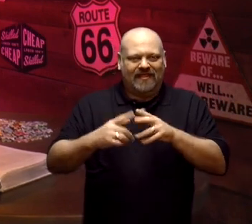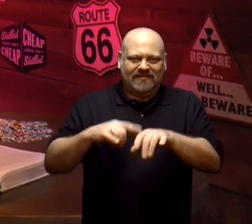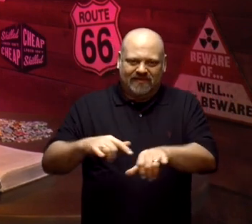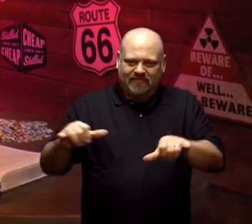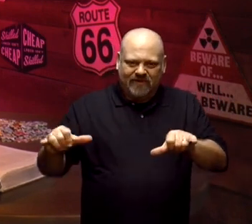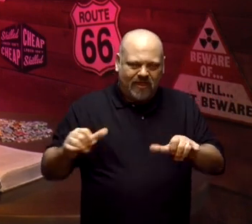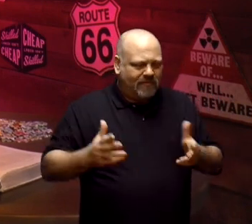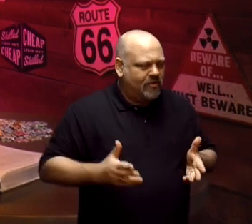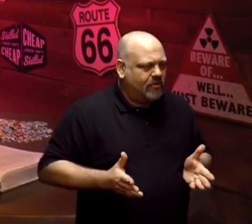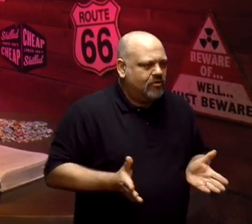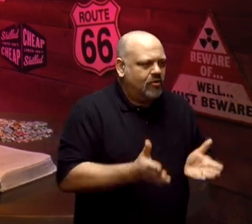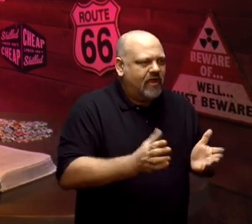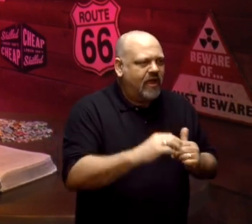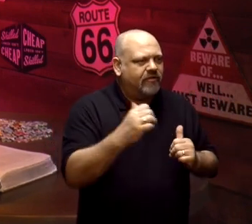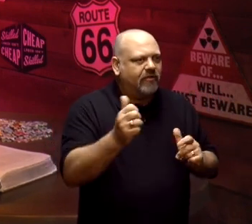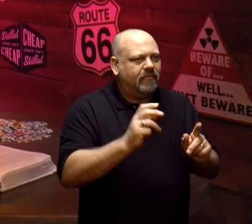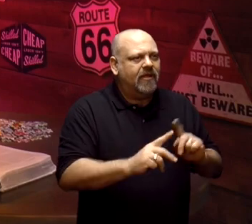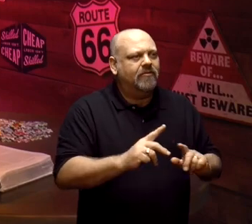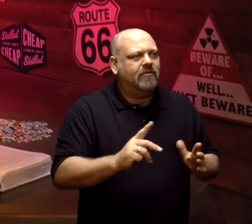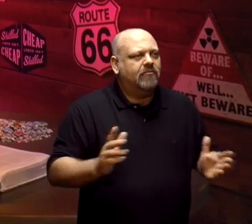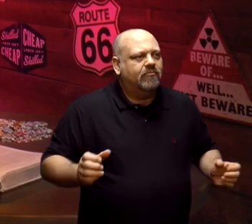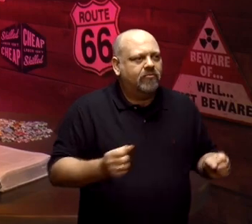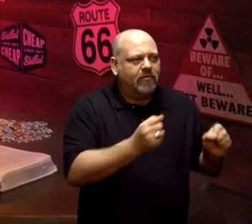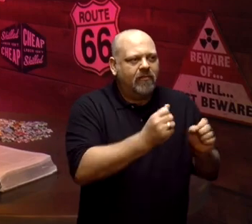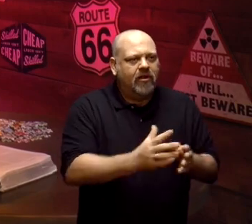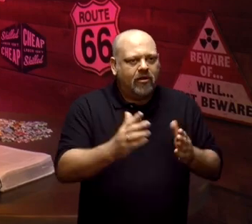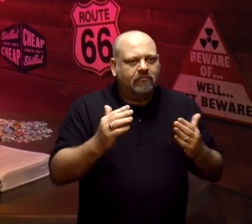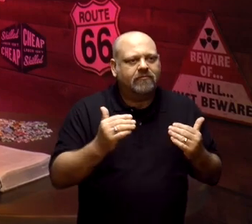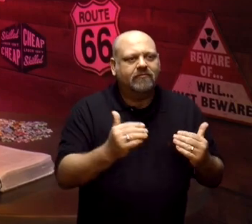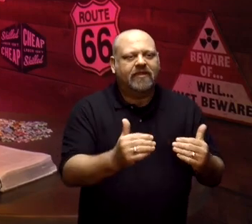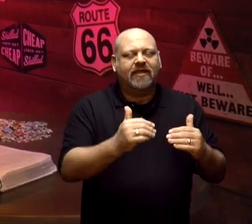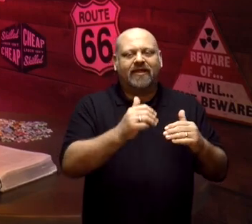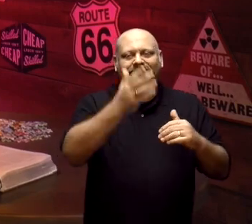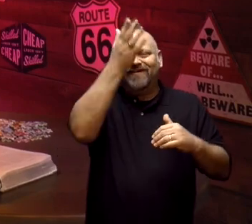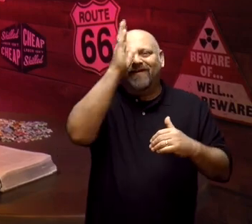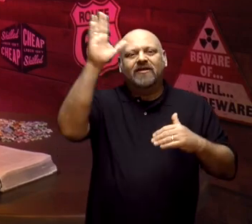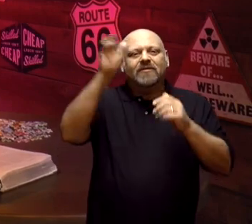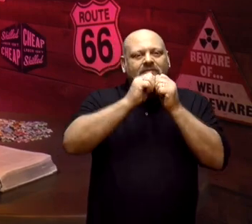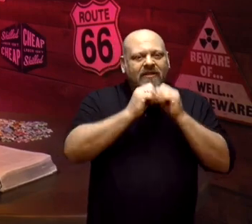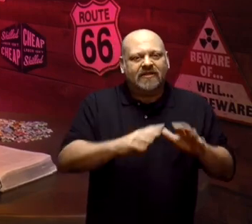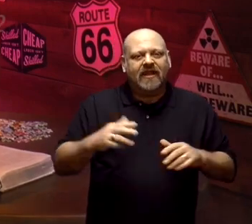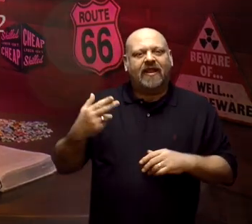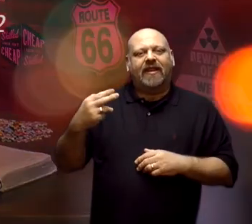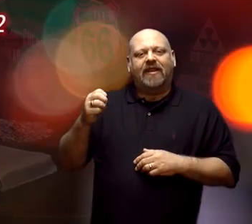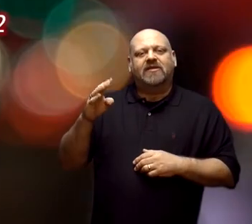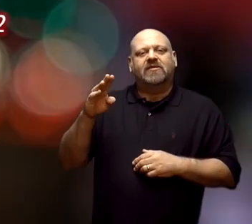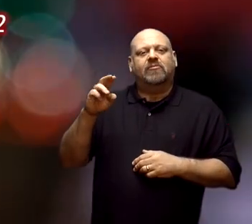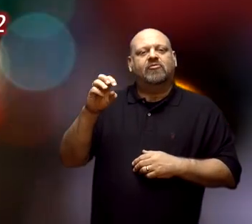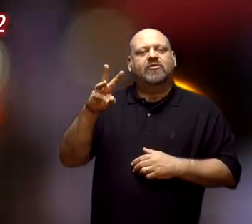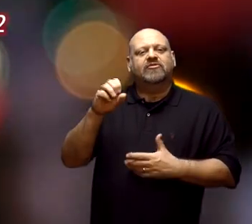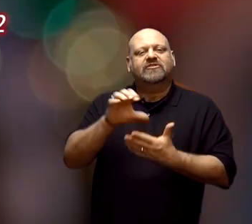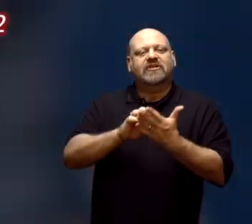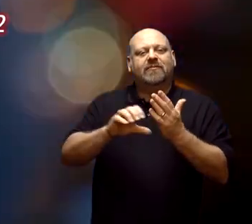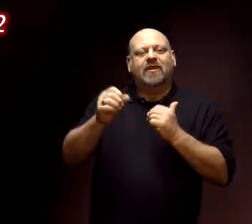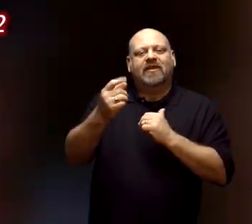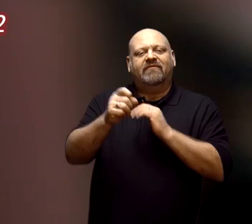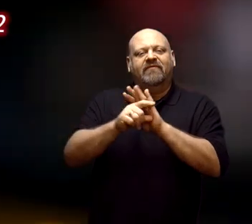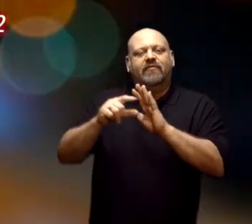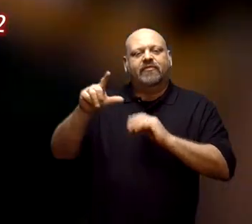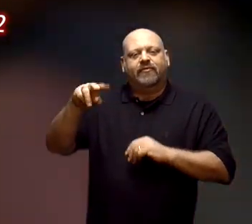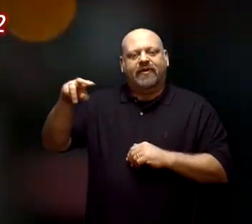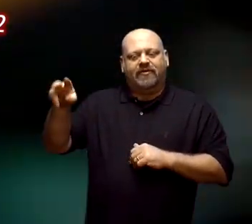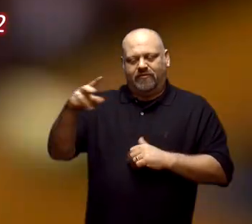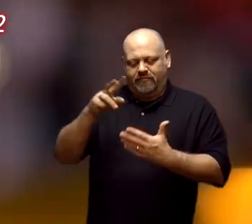prepare to walk forward in the blessings of God. In Hebrews 11:22, we read, "By faith